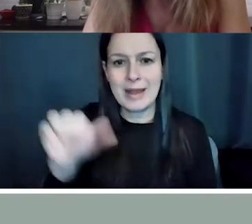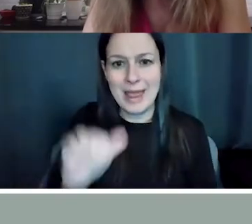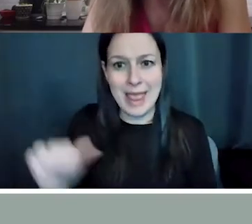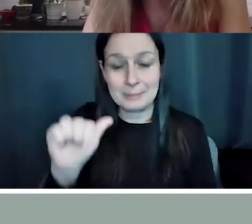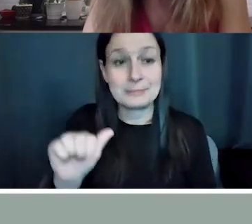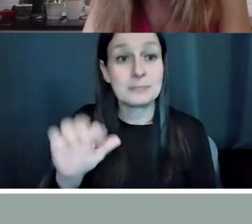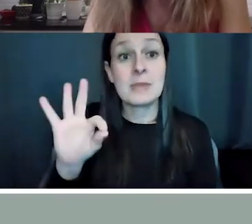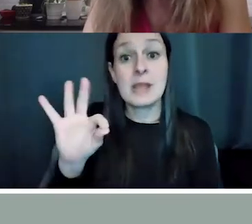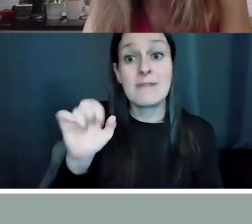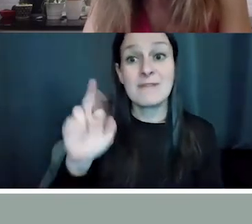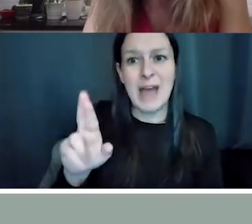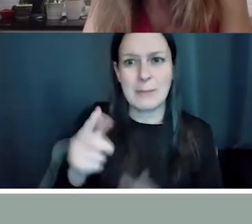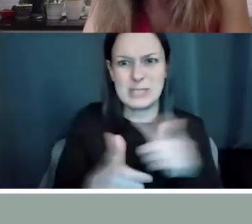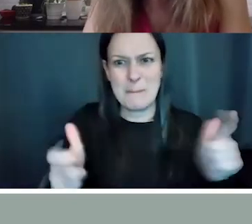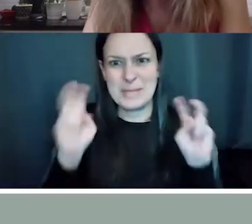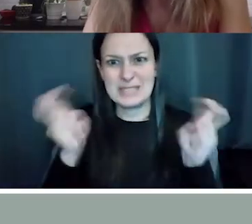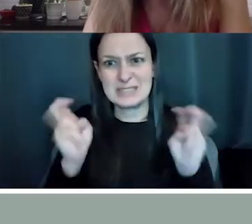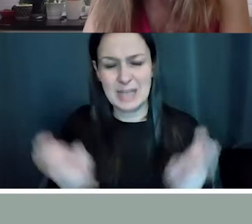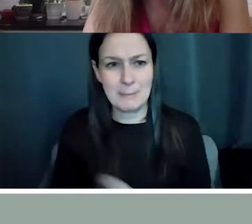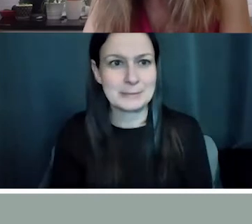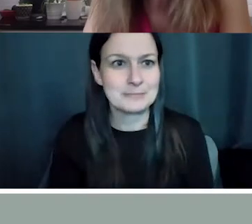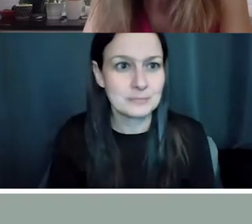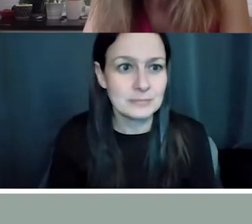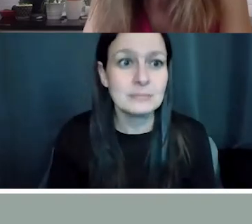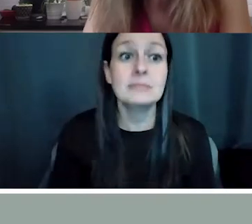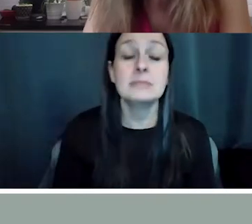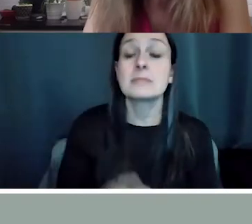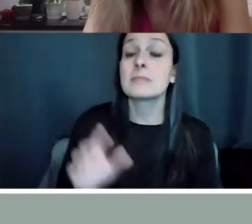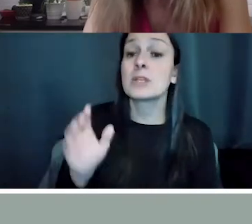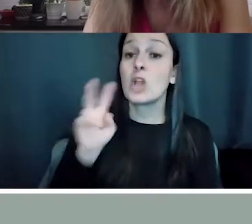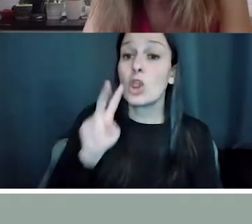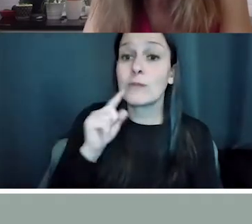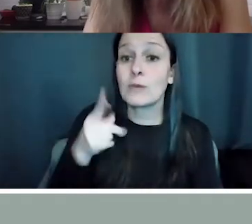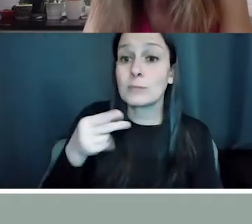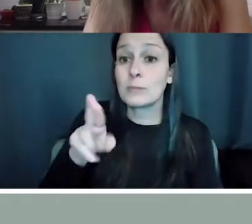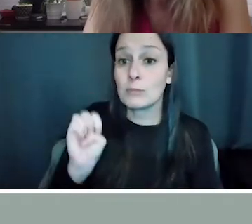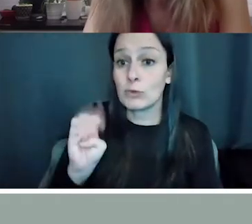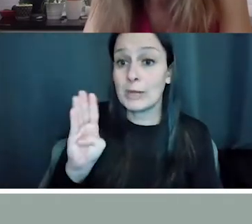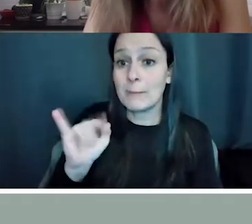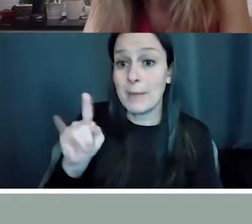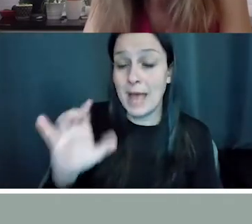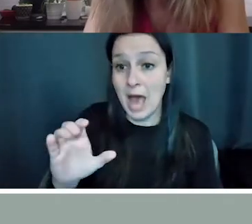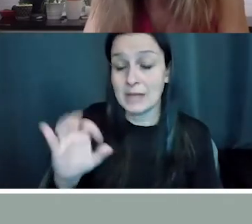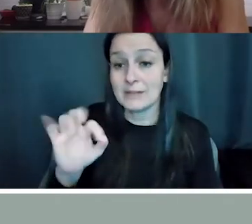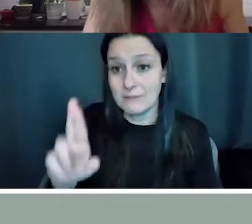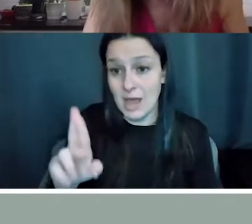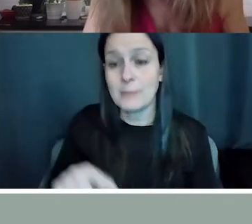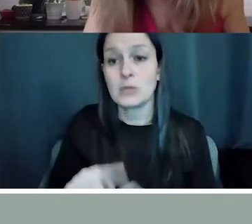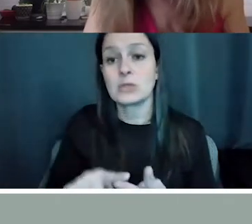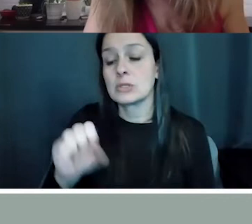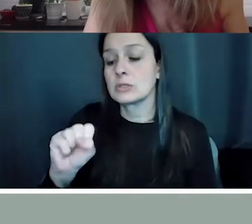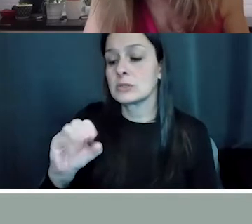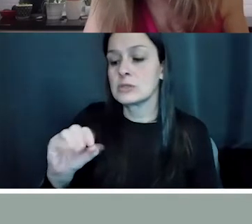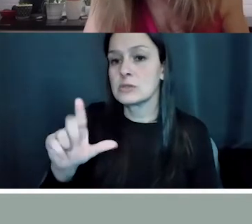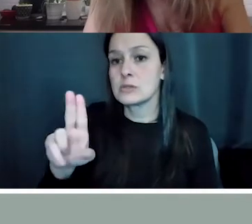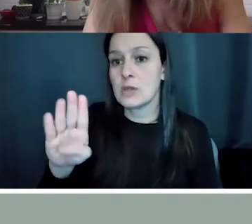topic. So looking for prebiotic fiber, soluble fiber foods, and we're going to learn about some of